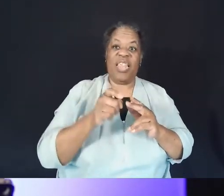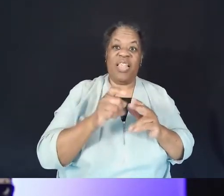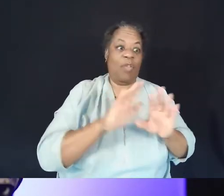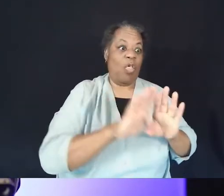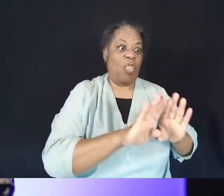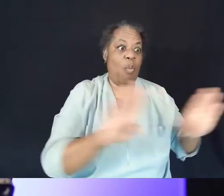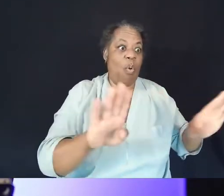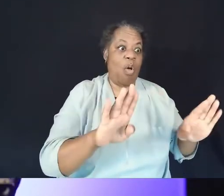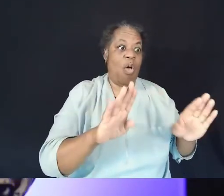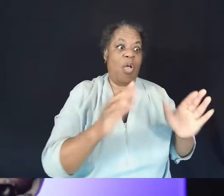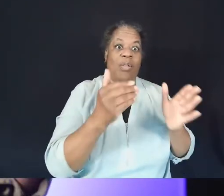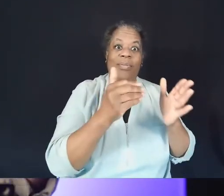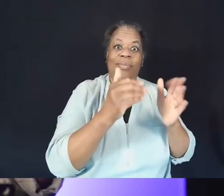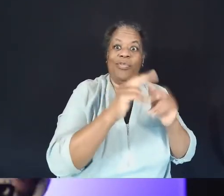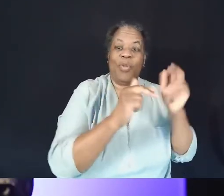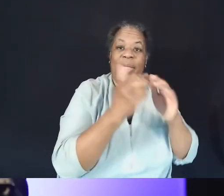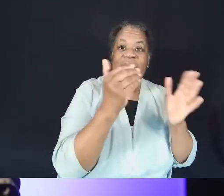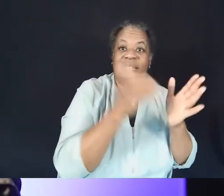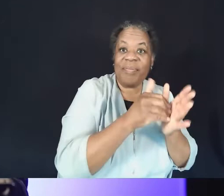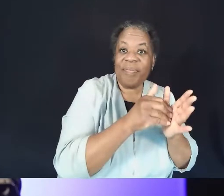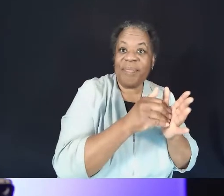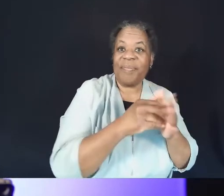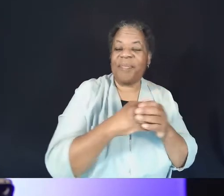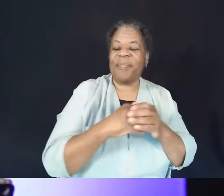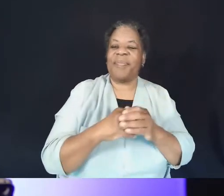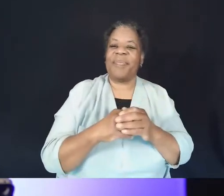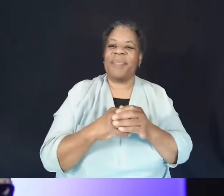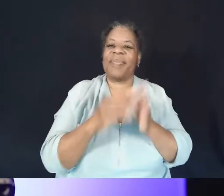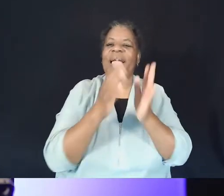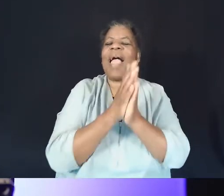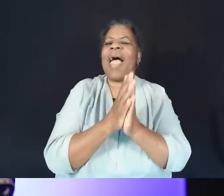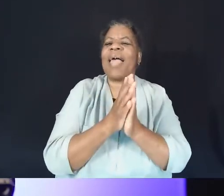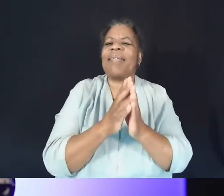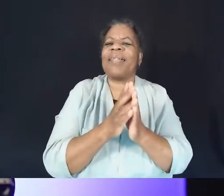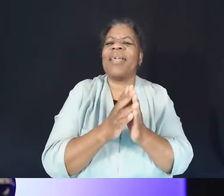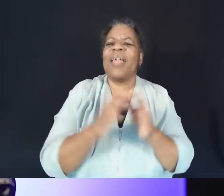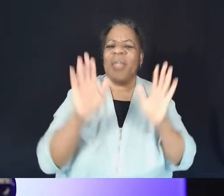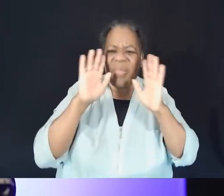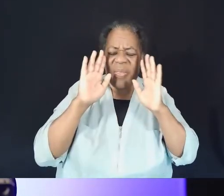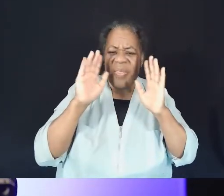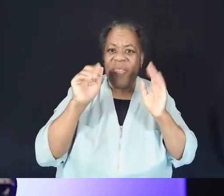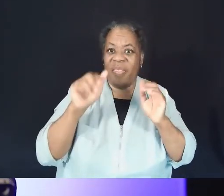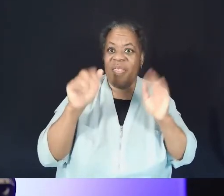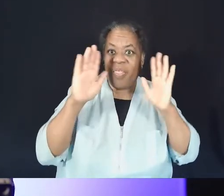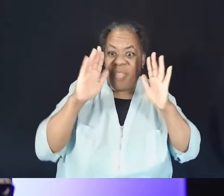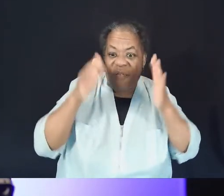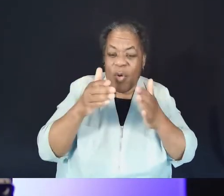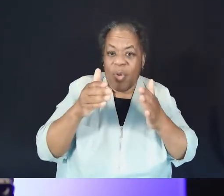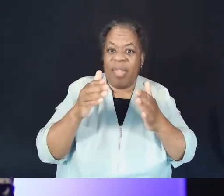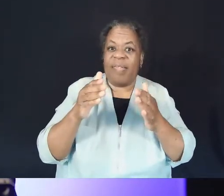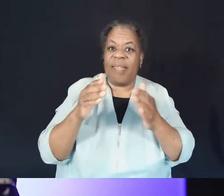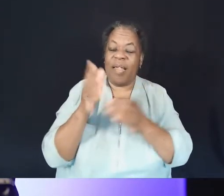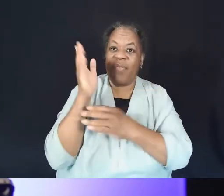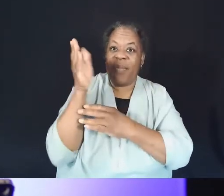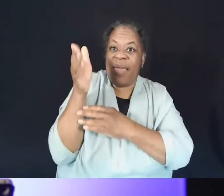I ask you today, and this really becomes the crux of the message, what needs rebuilding in your life?